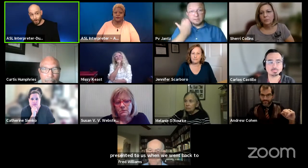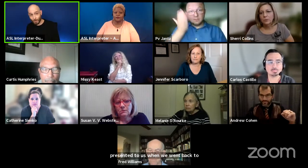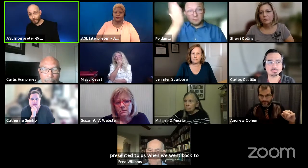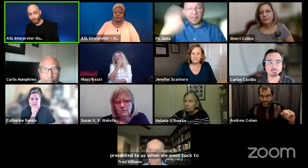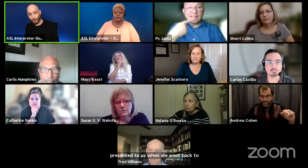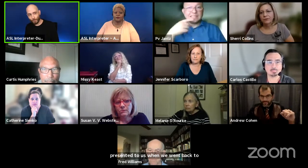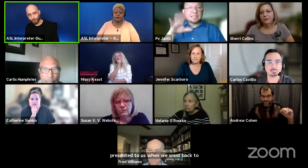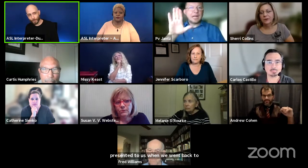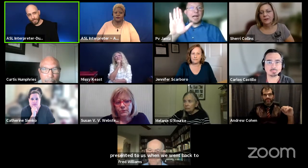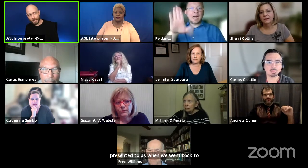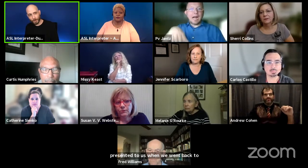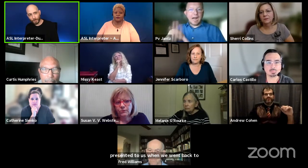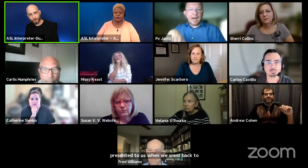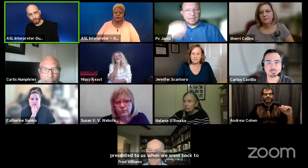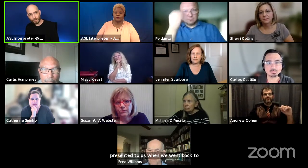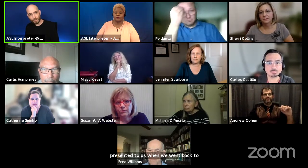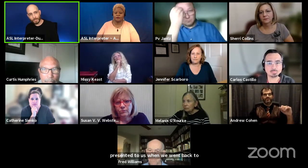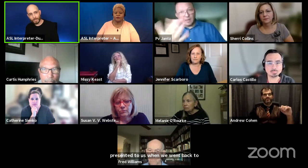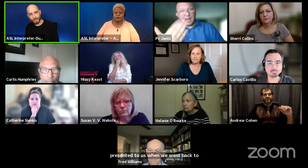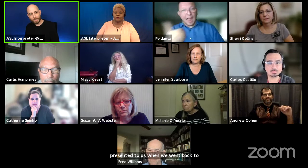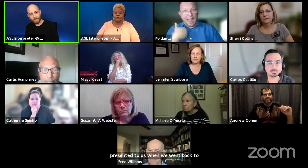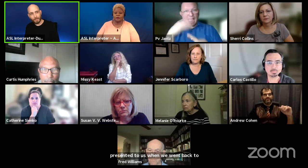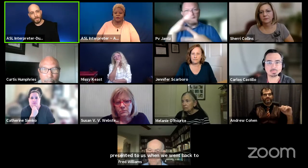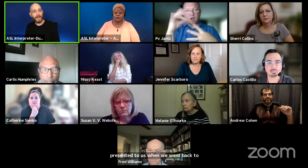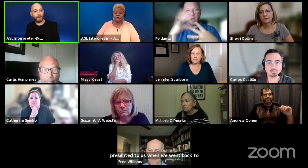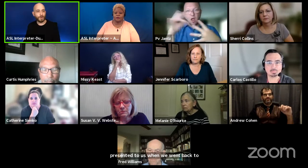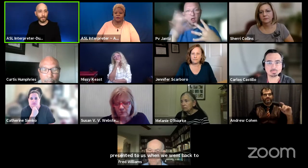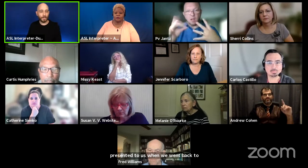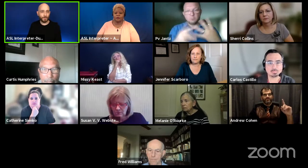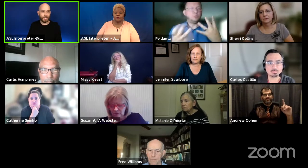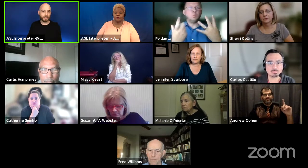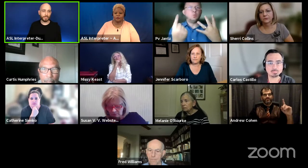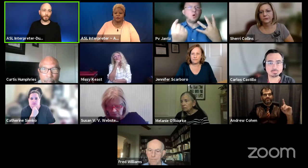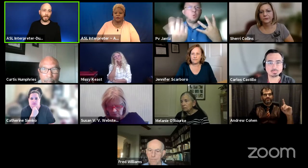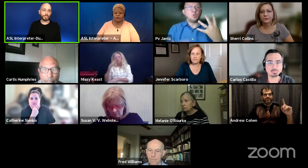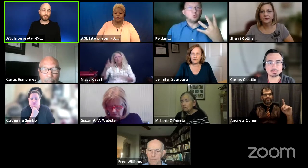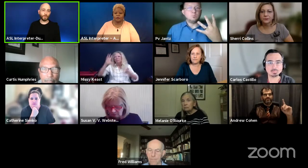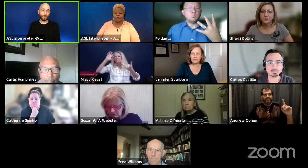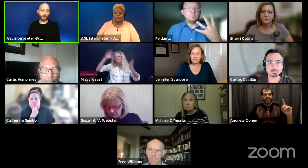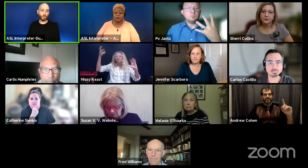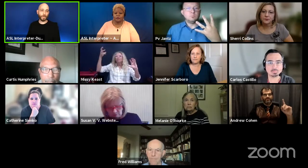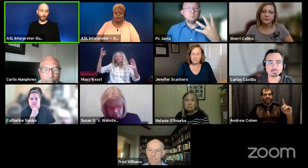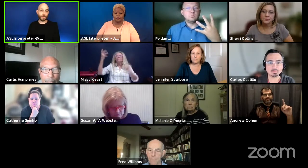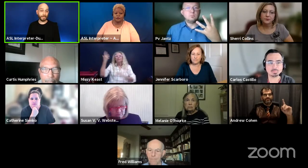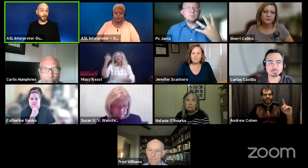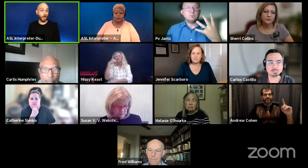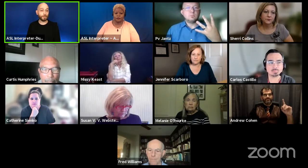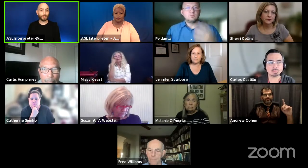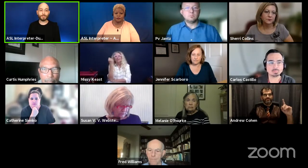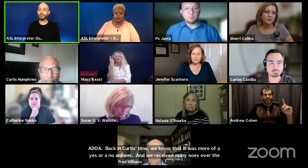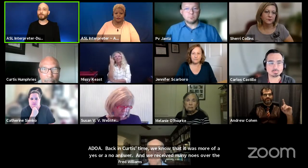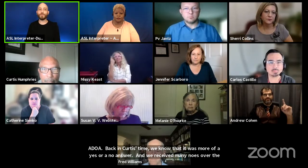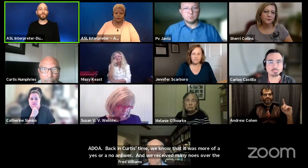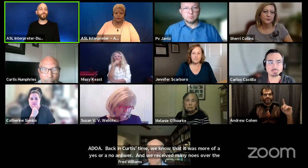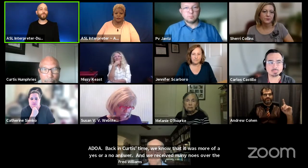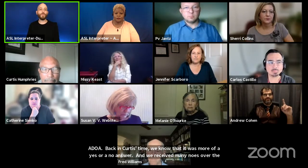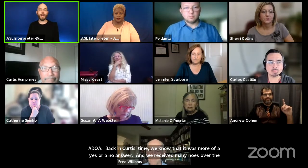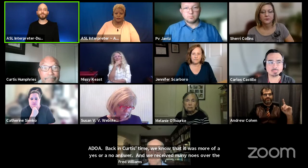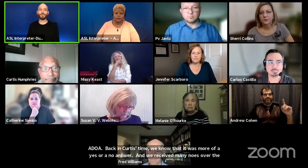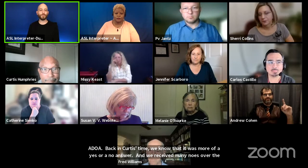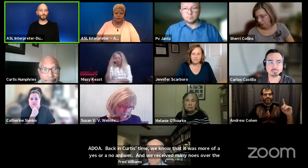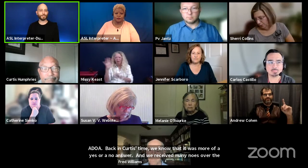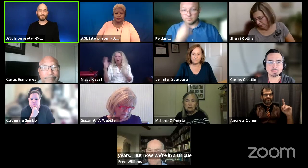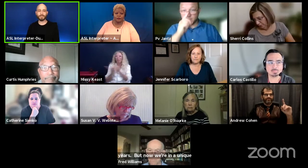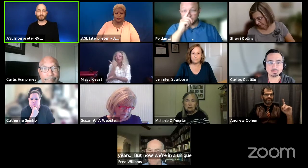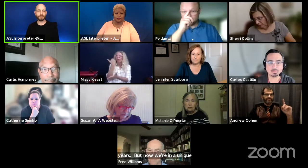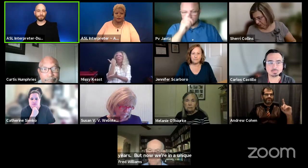many no's over the years. But now we're in a unique situation where we were given options. So how